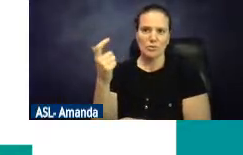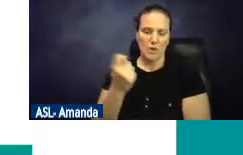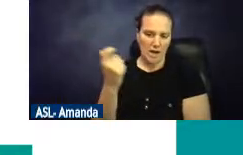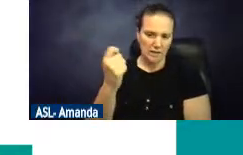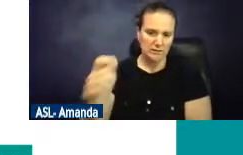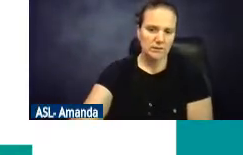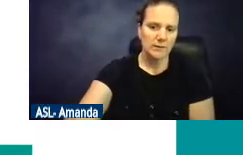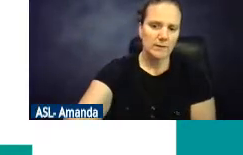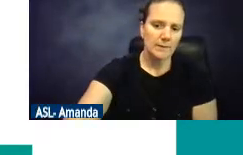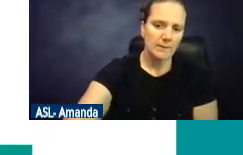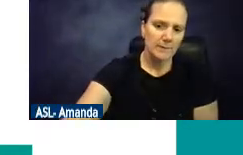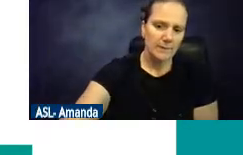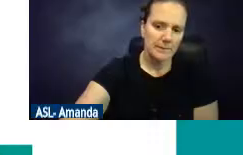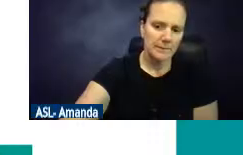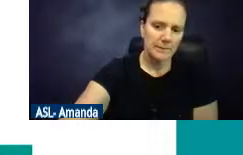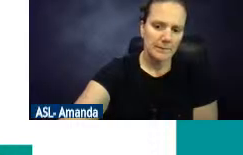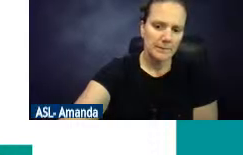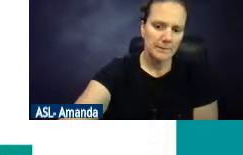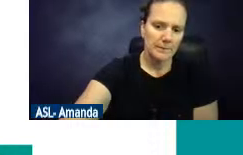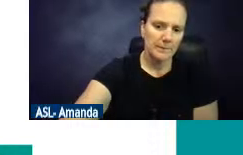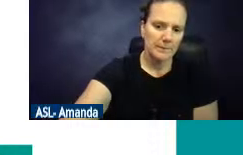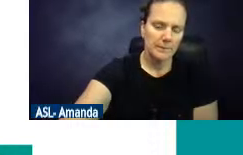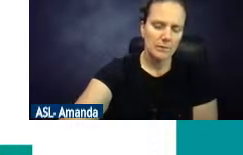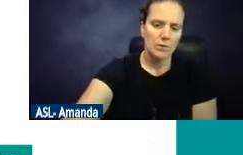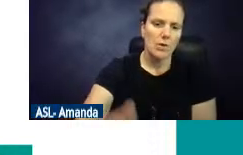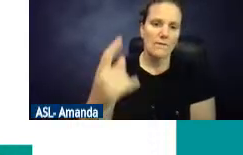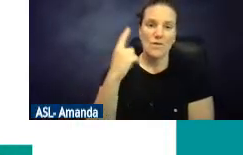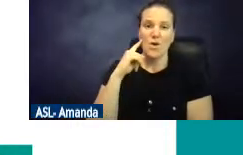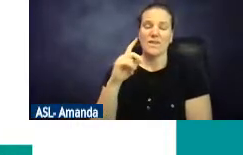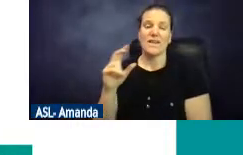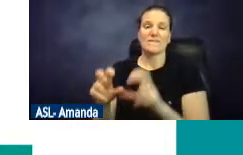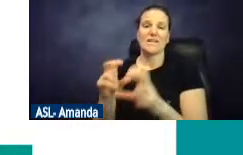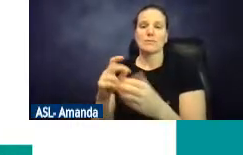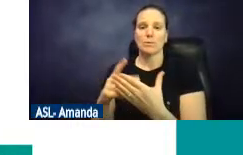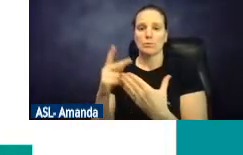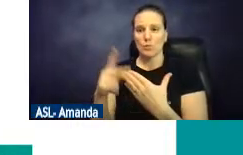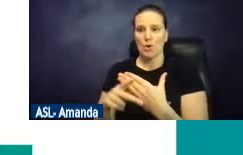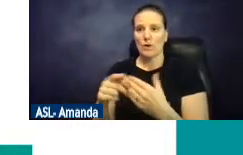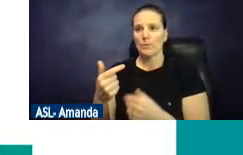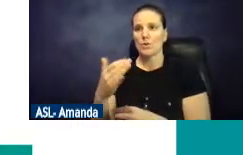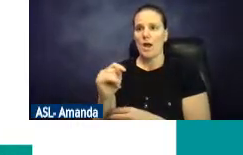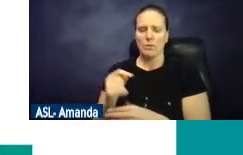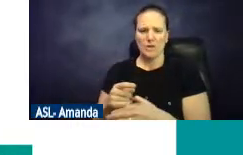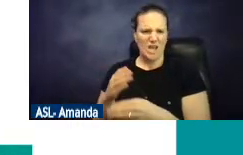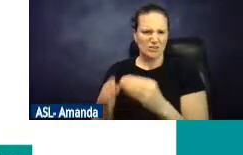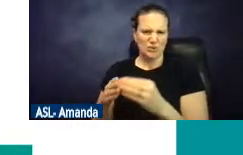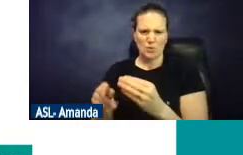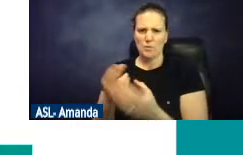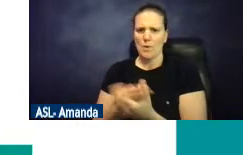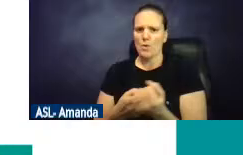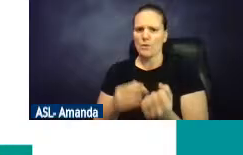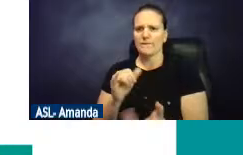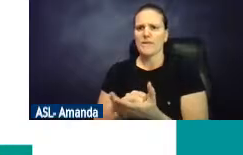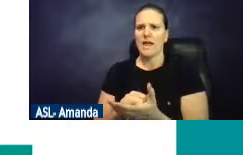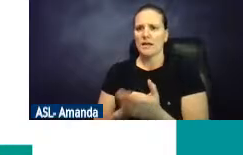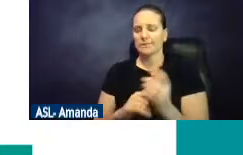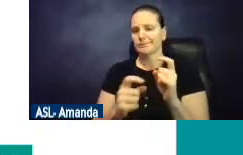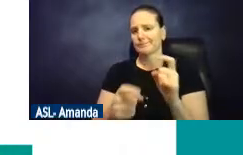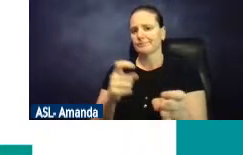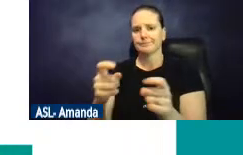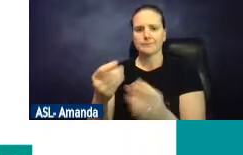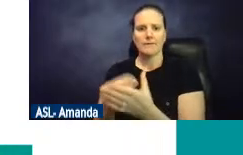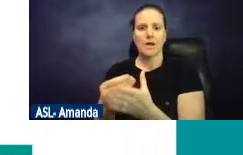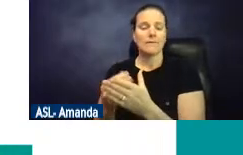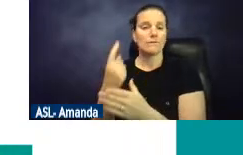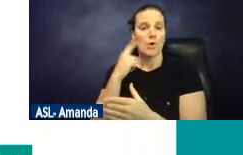and FHWA Bridge Investment Program Grant. We were able to execute both of those agreements and obligate some funds out of